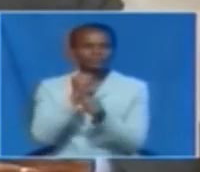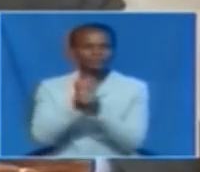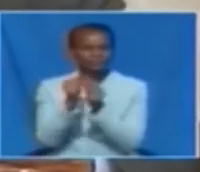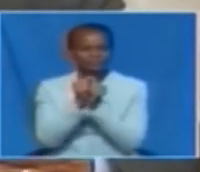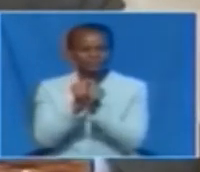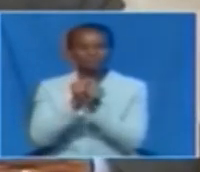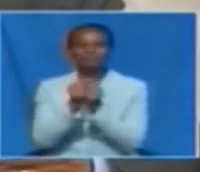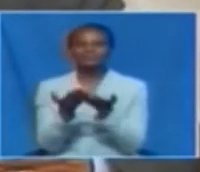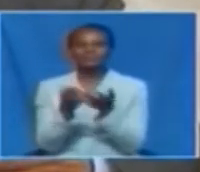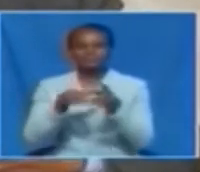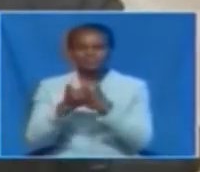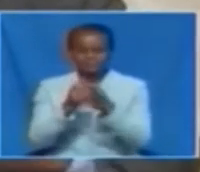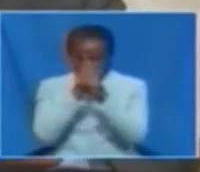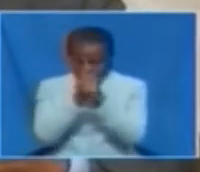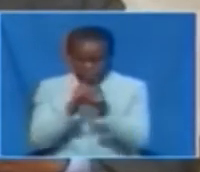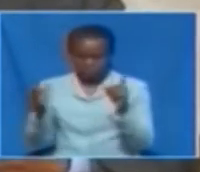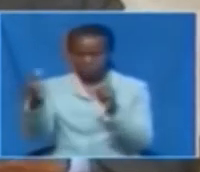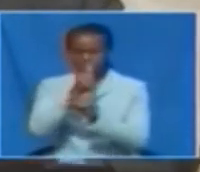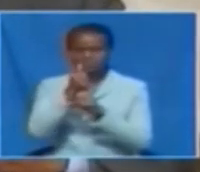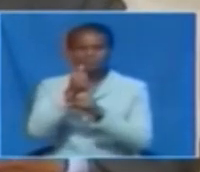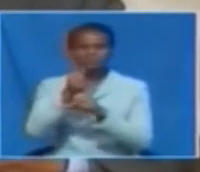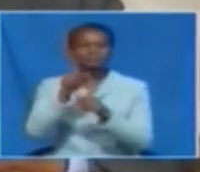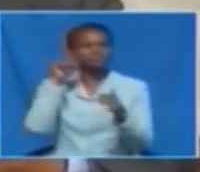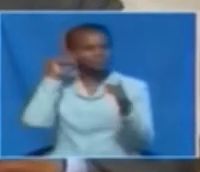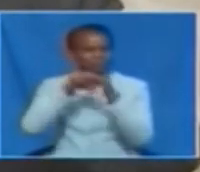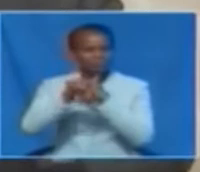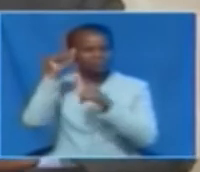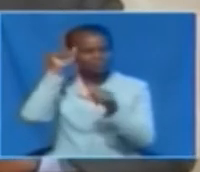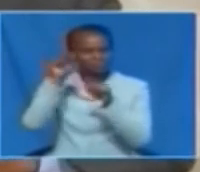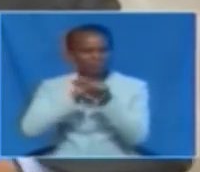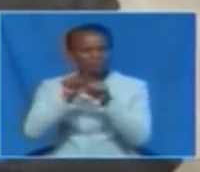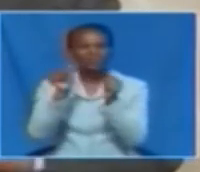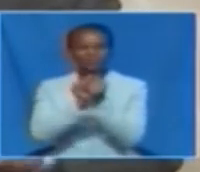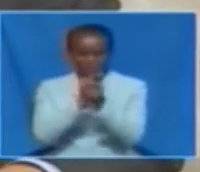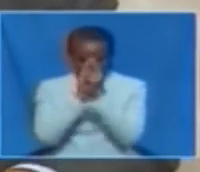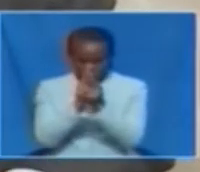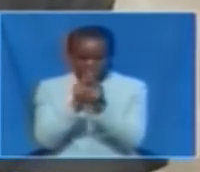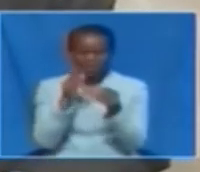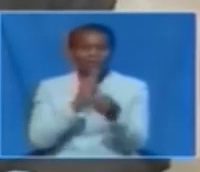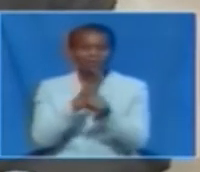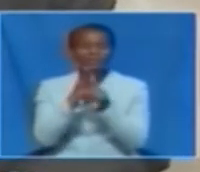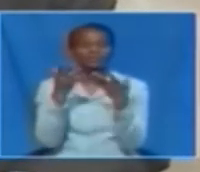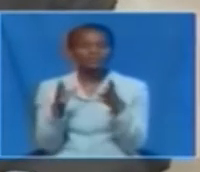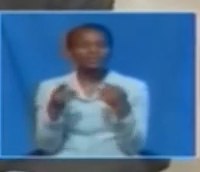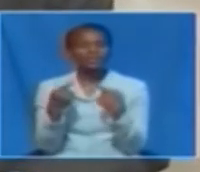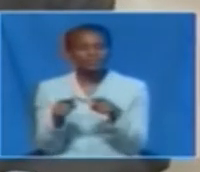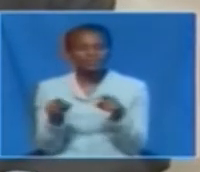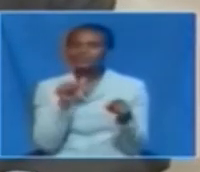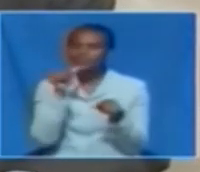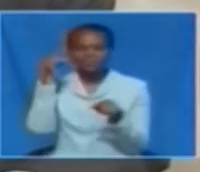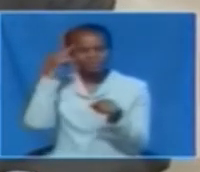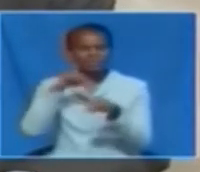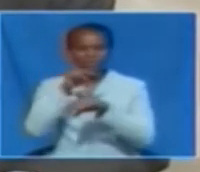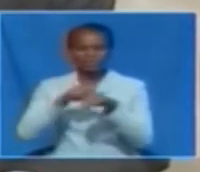friends that have decided to achieve a certain common goal with mutual respect. Once that is done, I do not think the National Executive